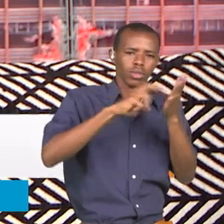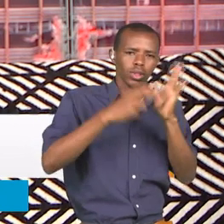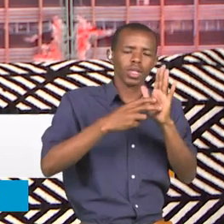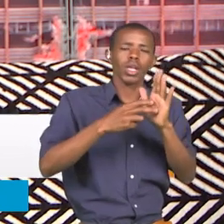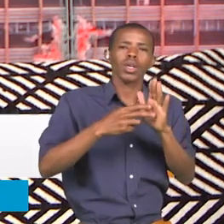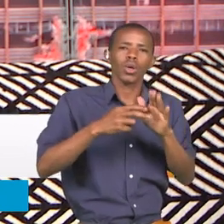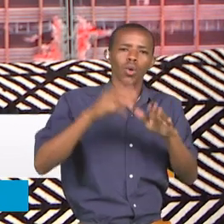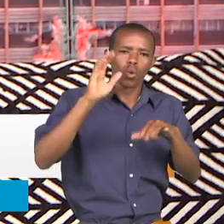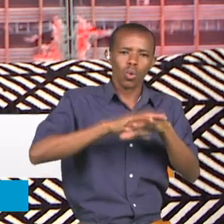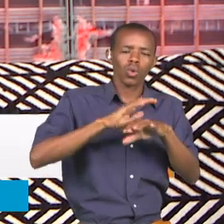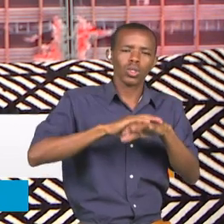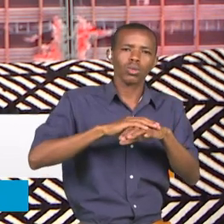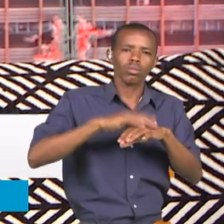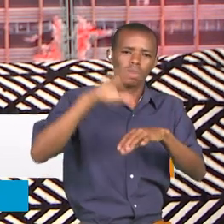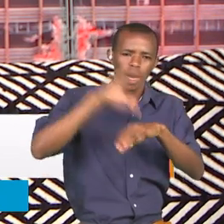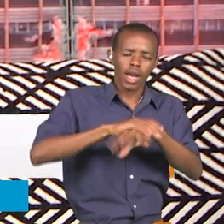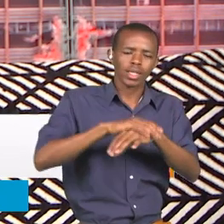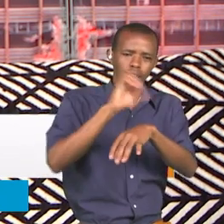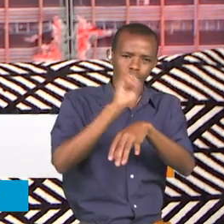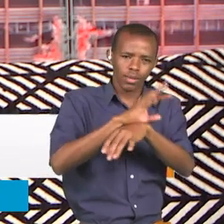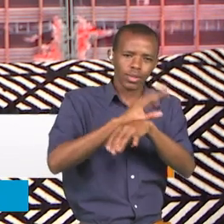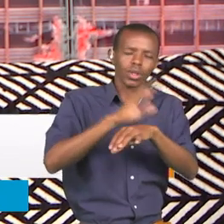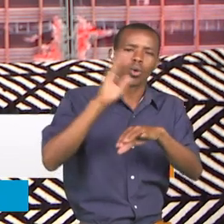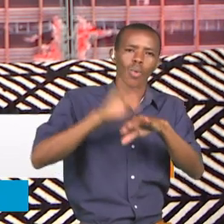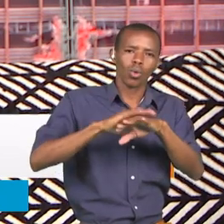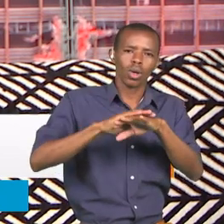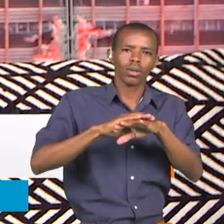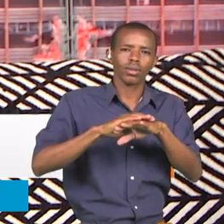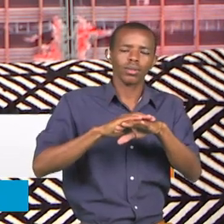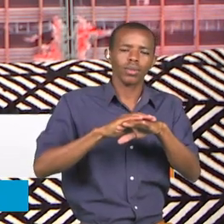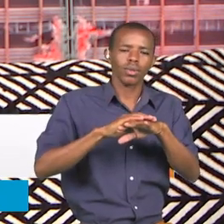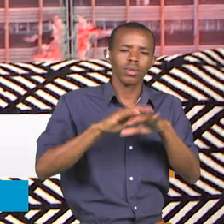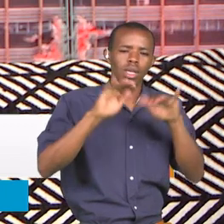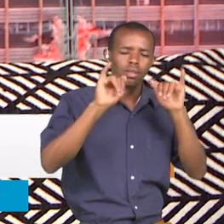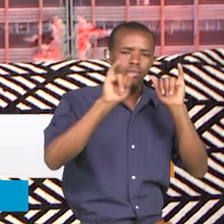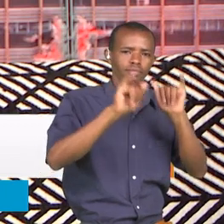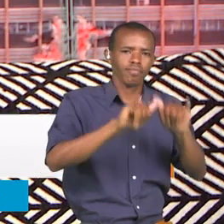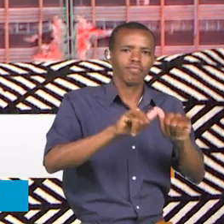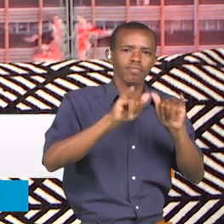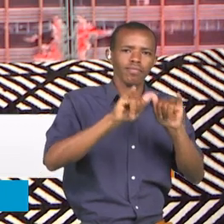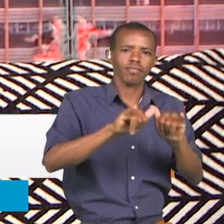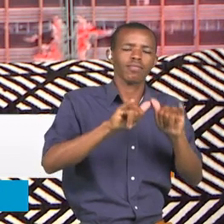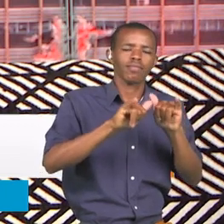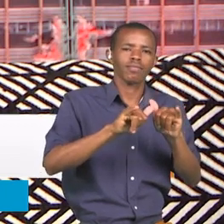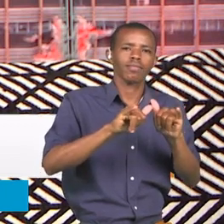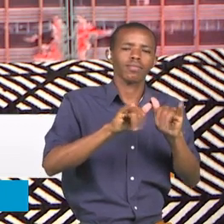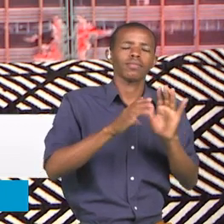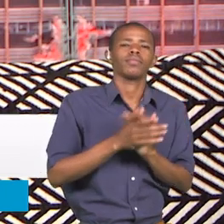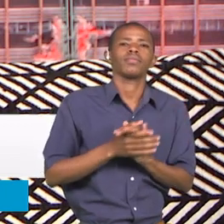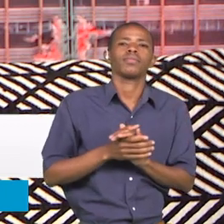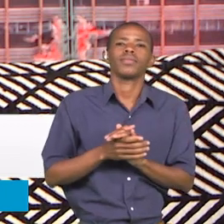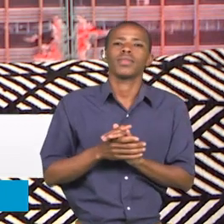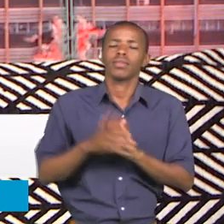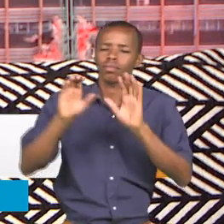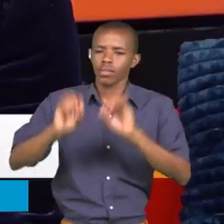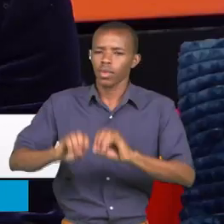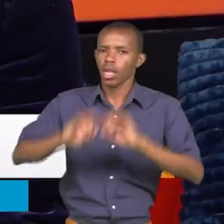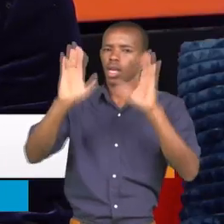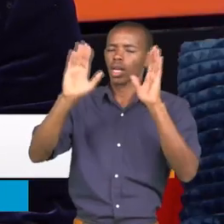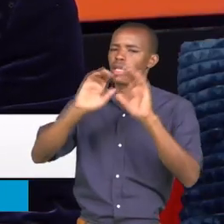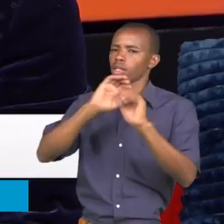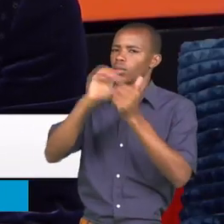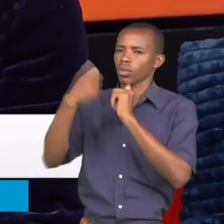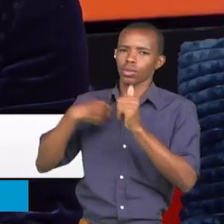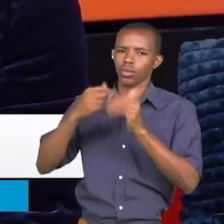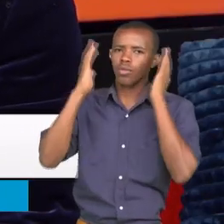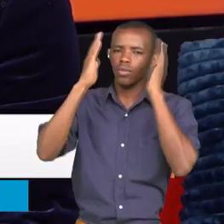get continual legal advice independent, so that you stay, you can get sued. It's clear in sports we